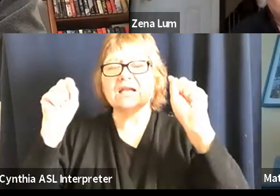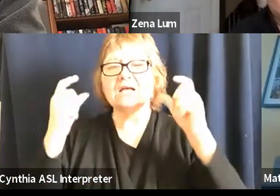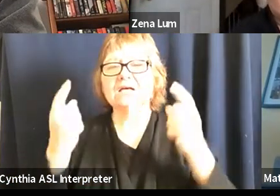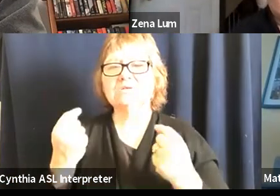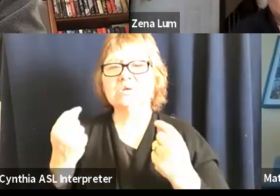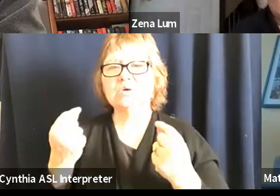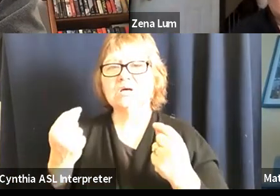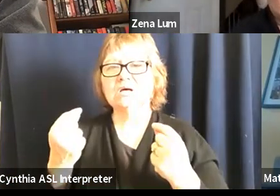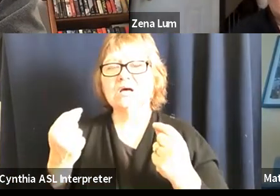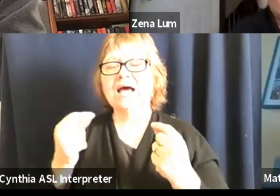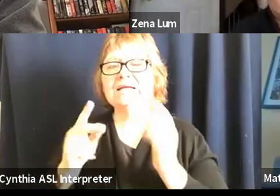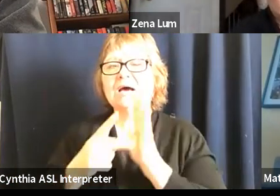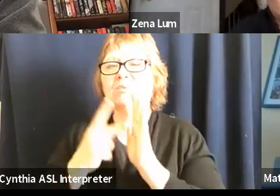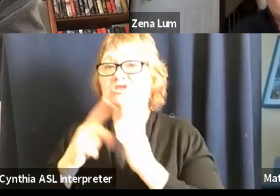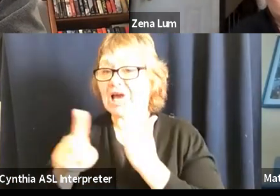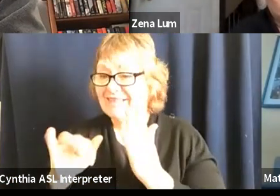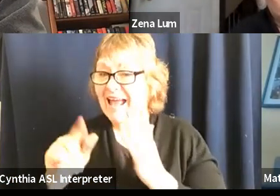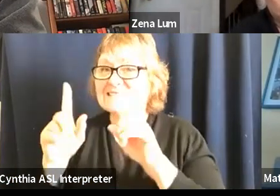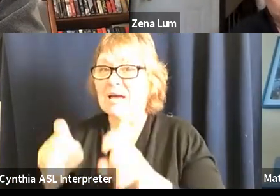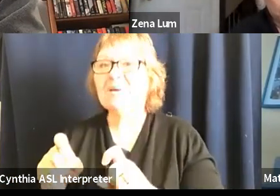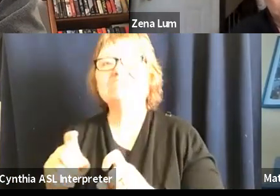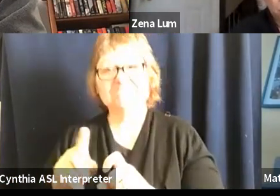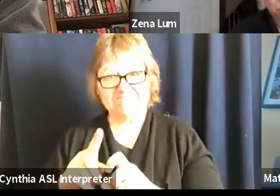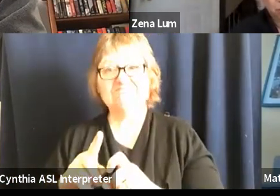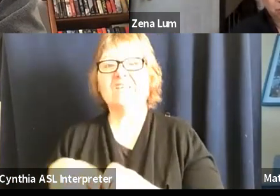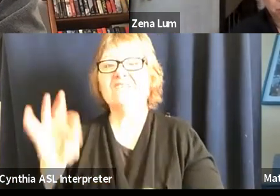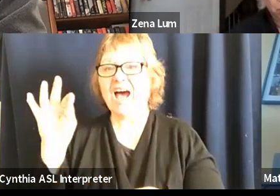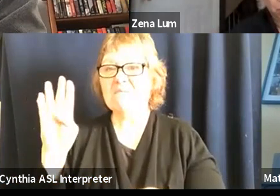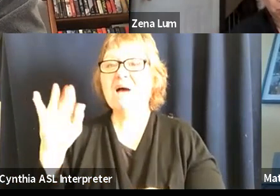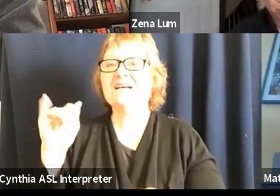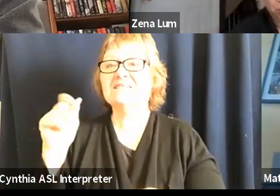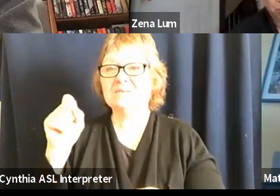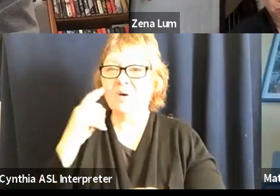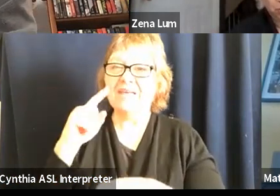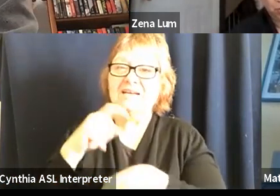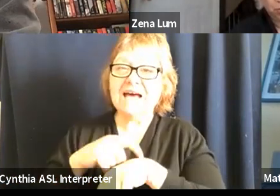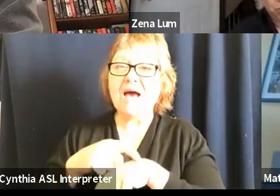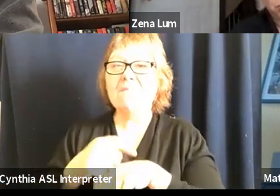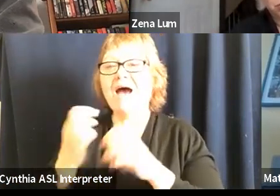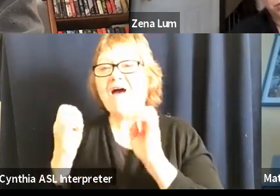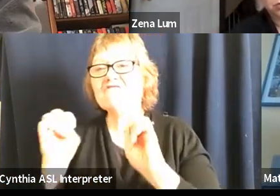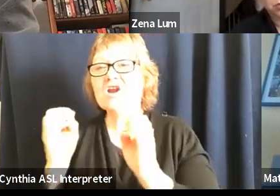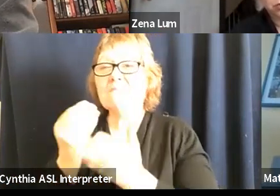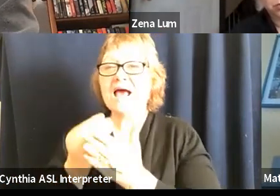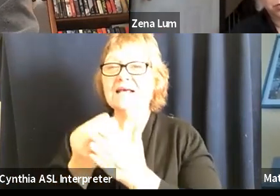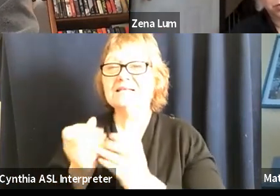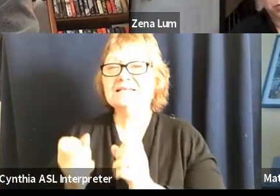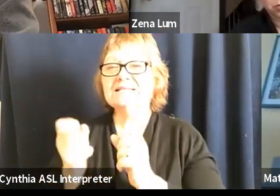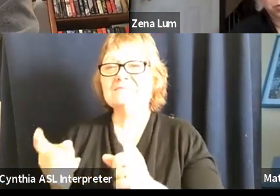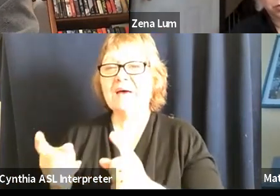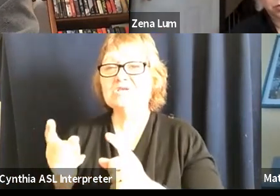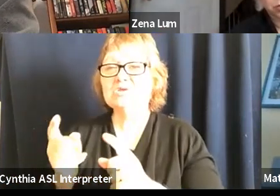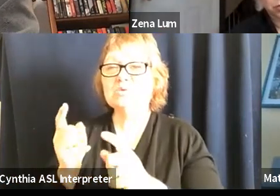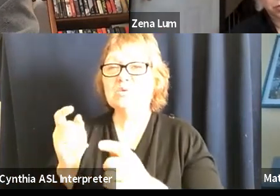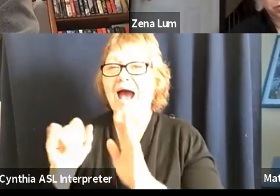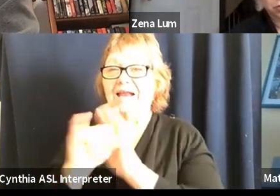its validation for bias, and given the time, effort, and the money that has spent on the effort to identify